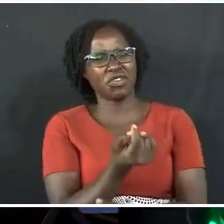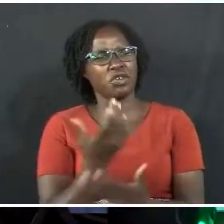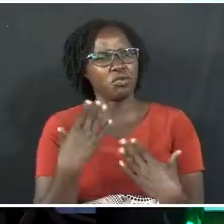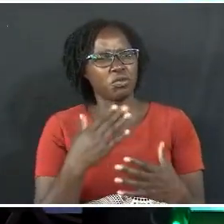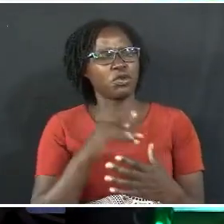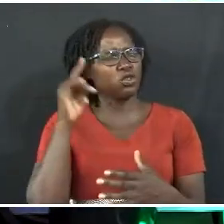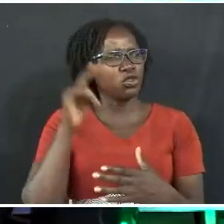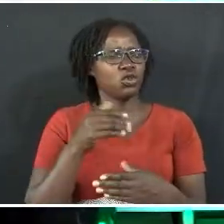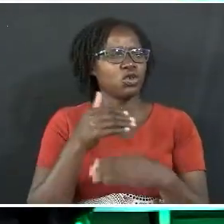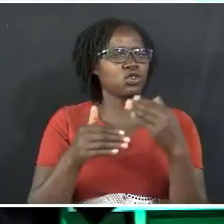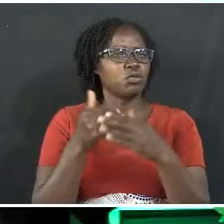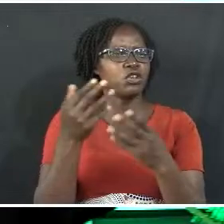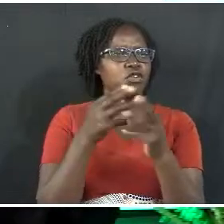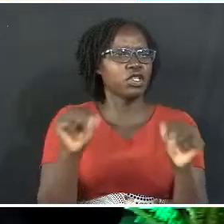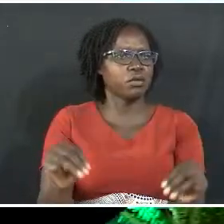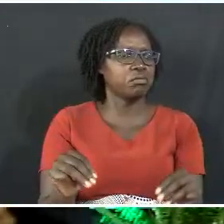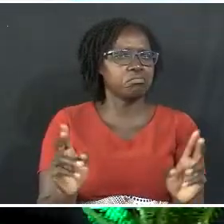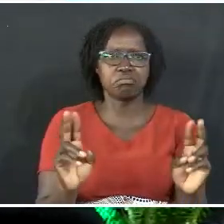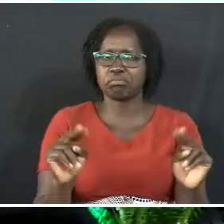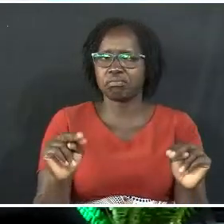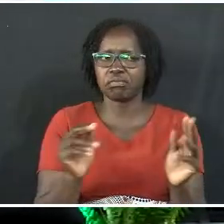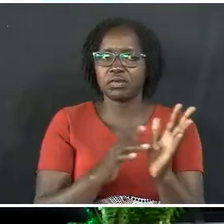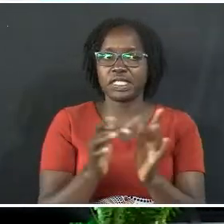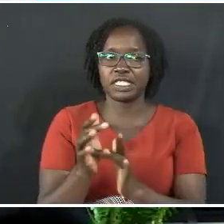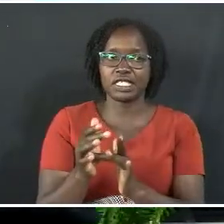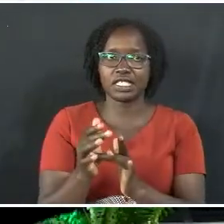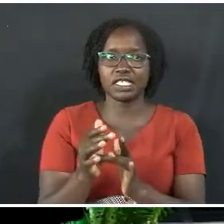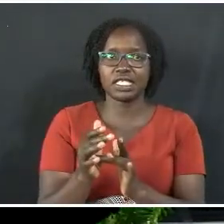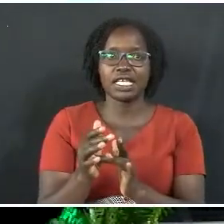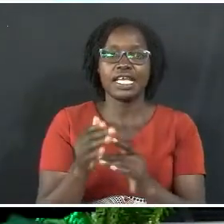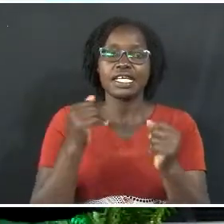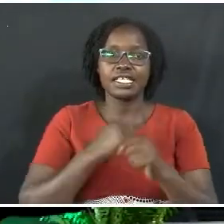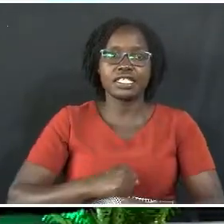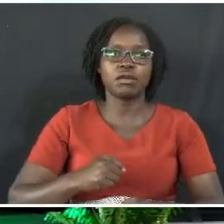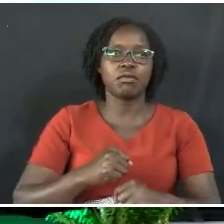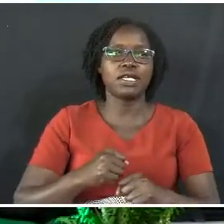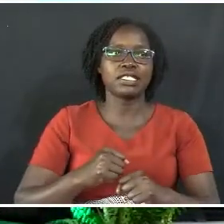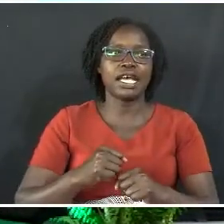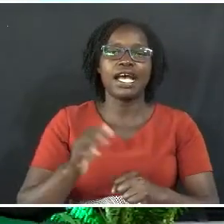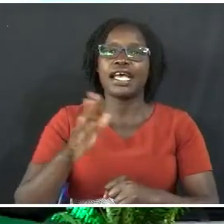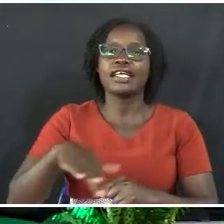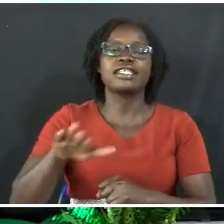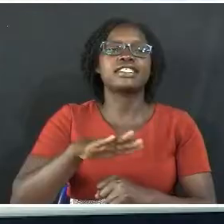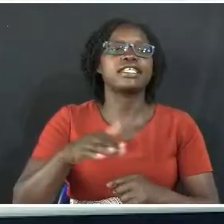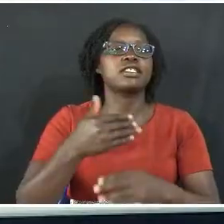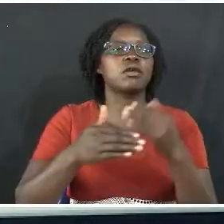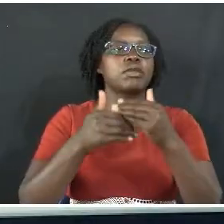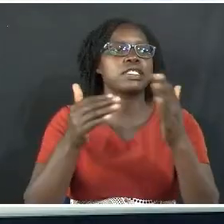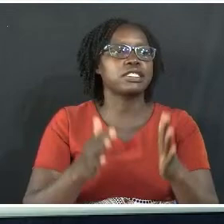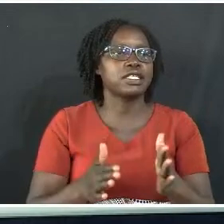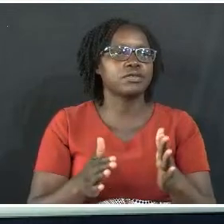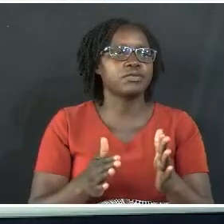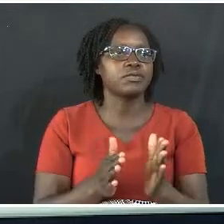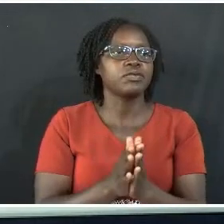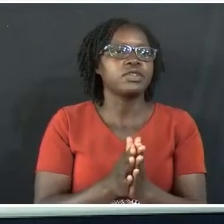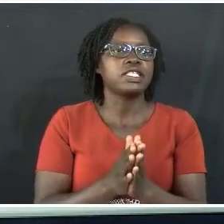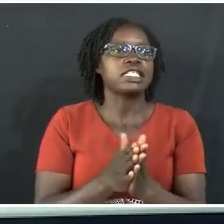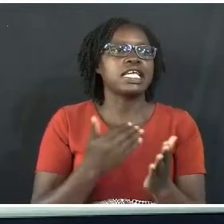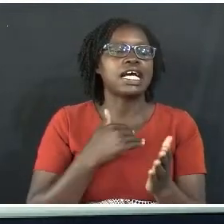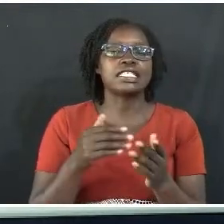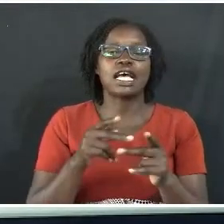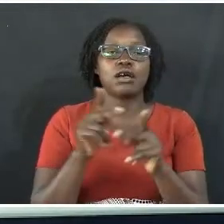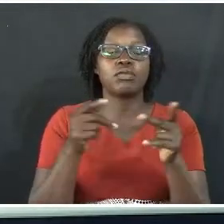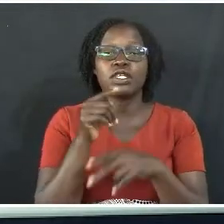you couldn't build for them. Jesus is the master estate builder. He's got a place for